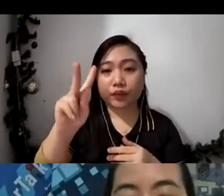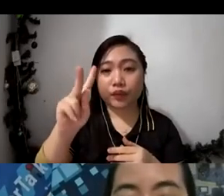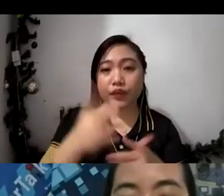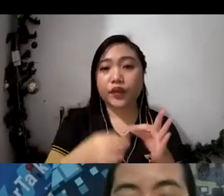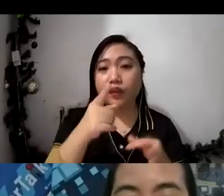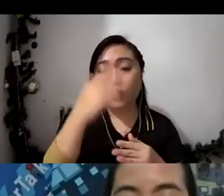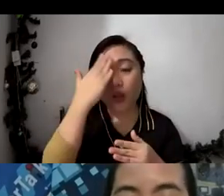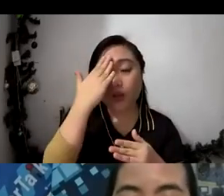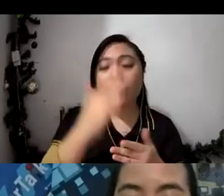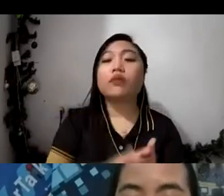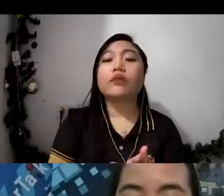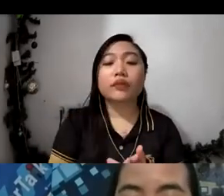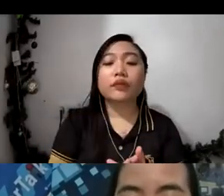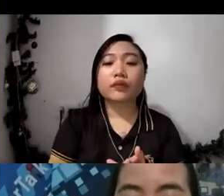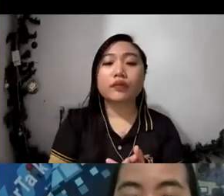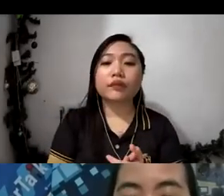kayo.